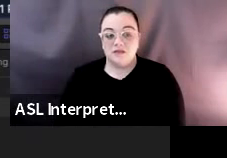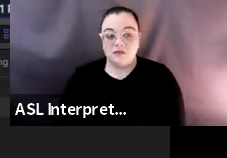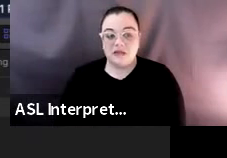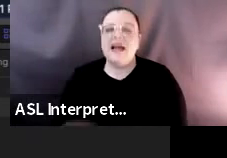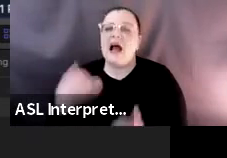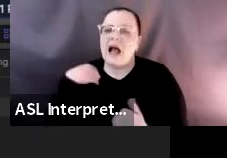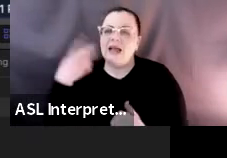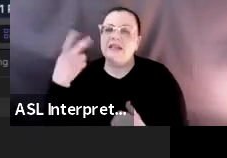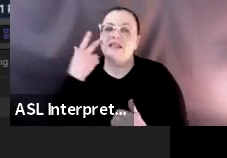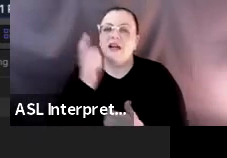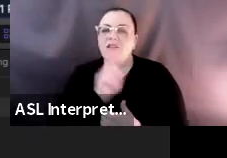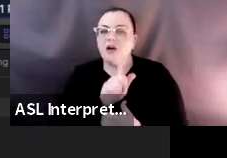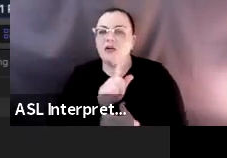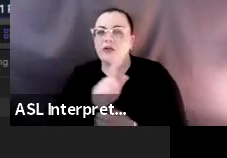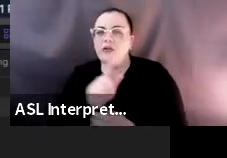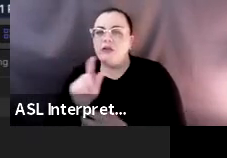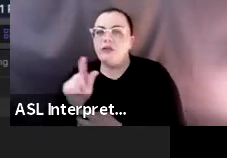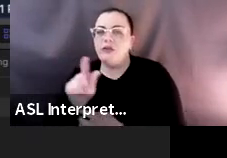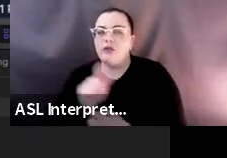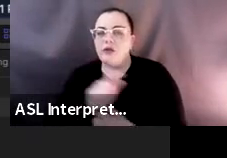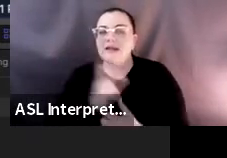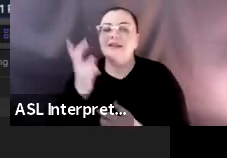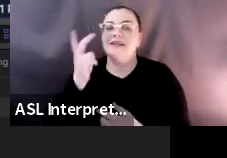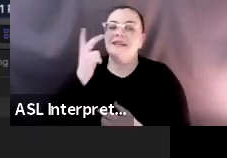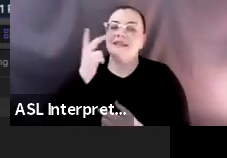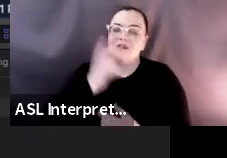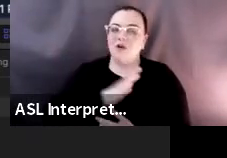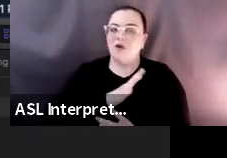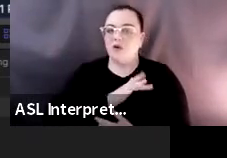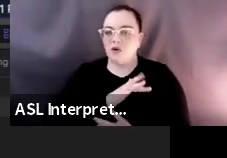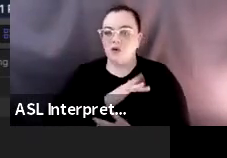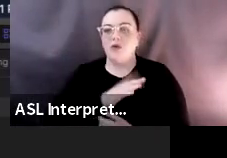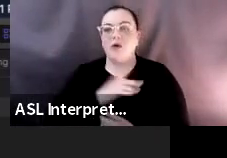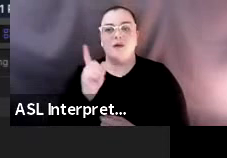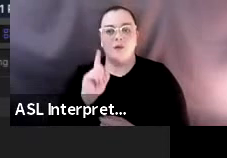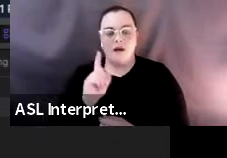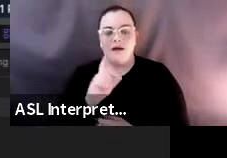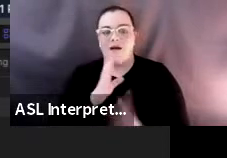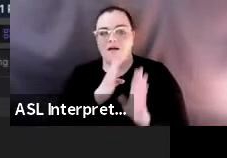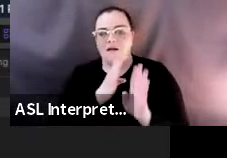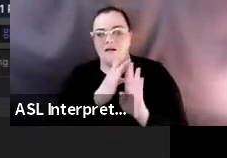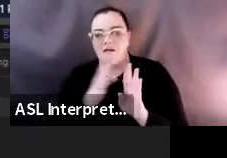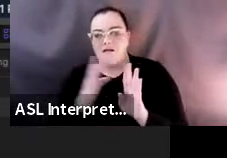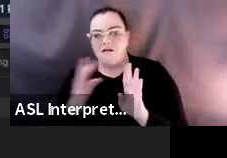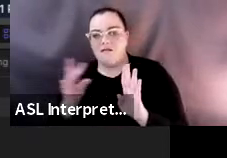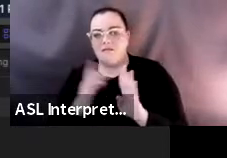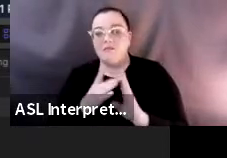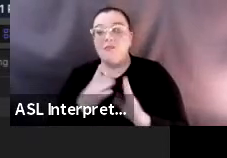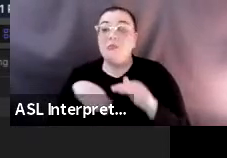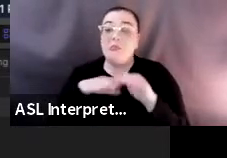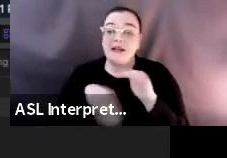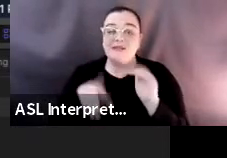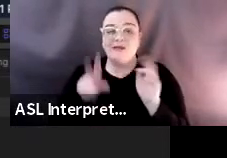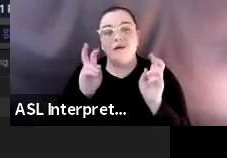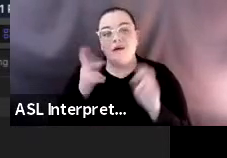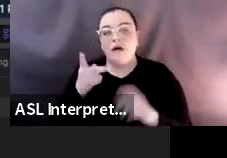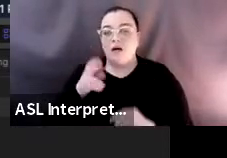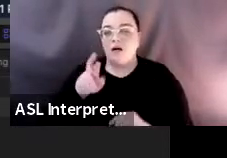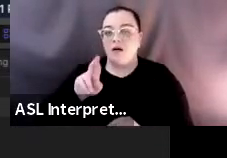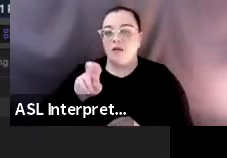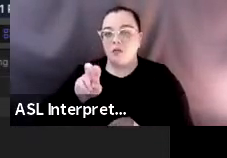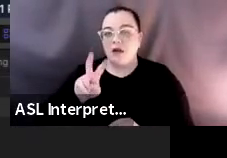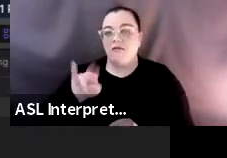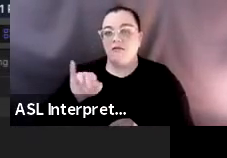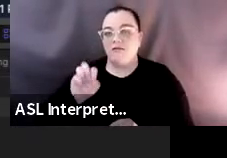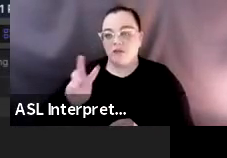this sort of scrubbing effect. That's a really, really neat feature of Final Cut. Basically, it allows you to sort of preview your clips before you even bring